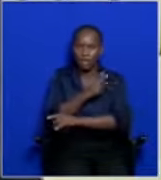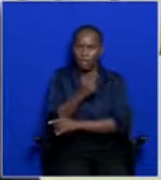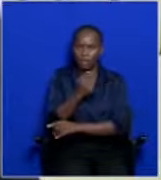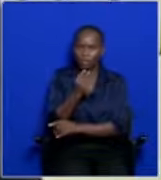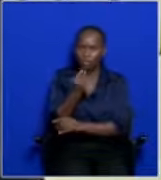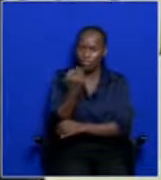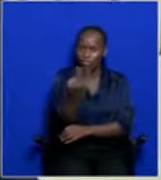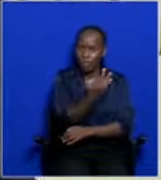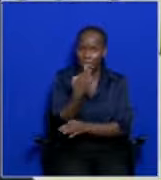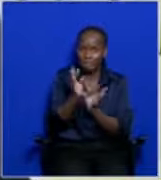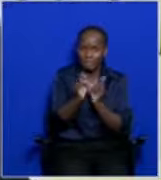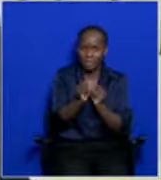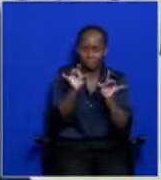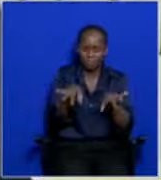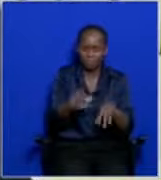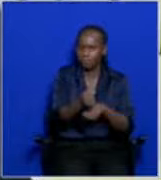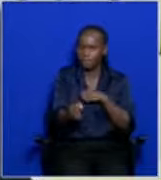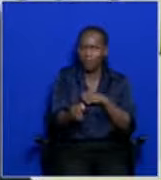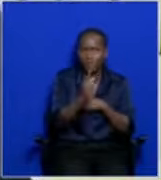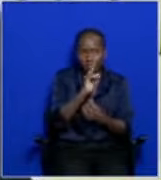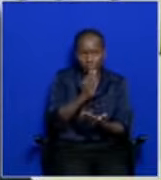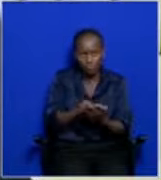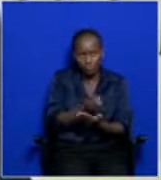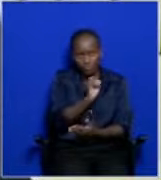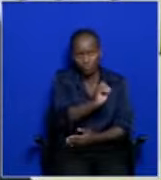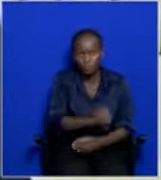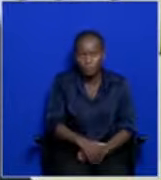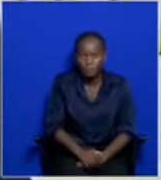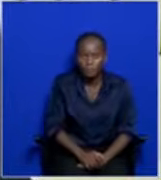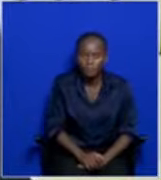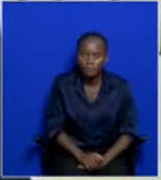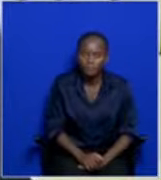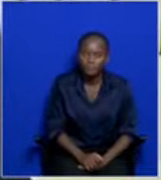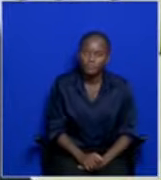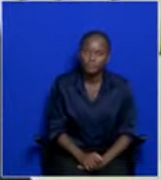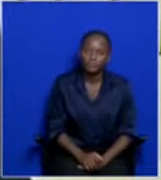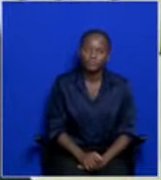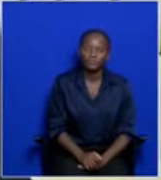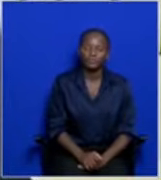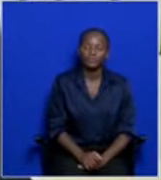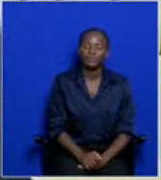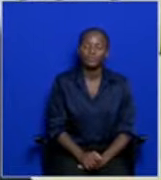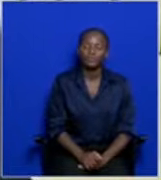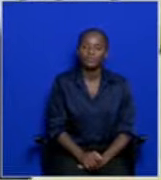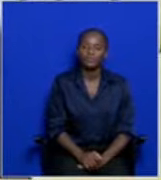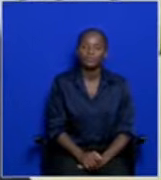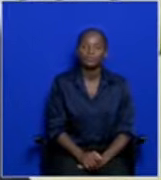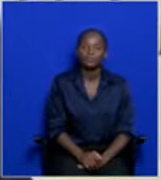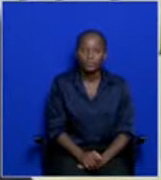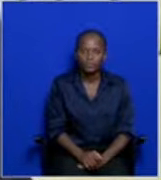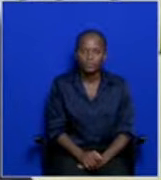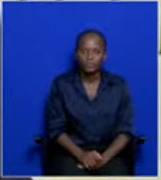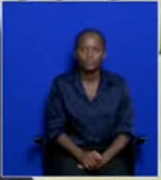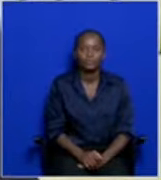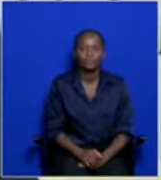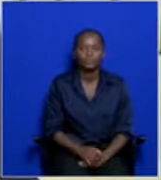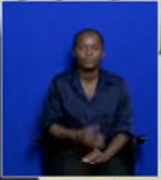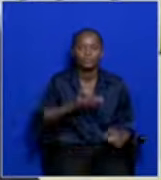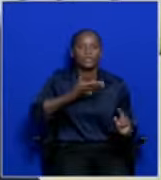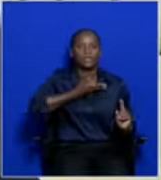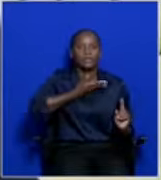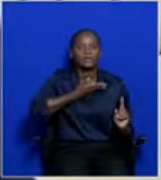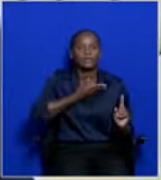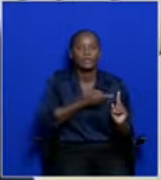So, yeah, I had Mtate Mapie. I don't know the city